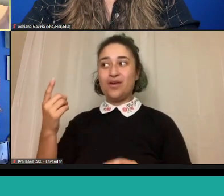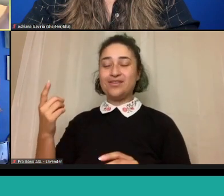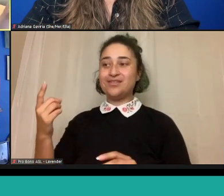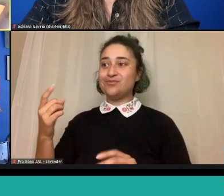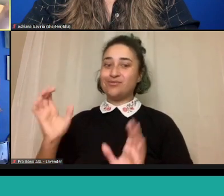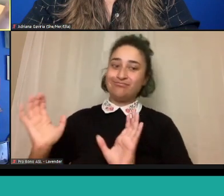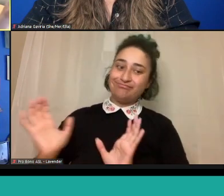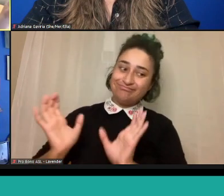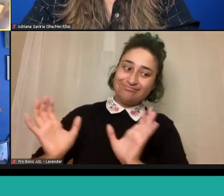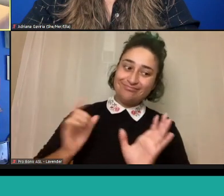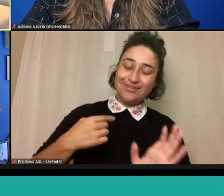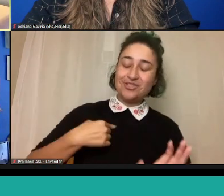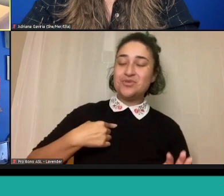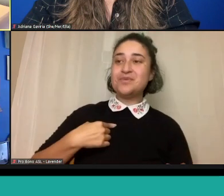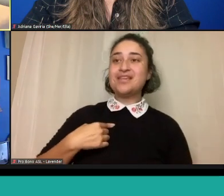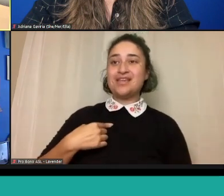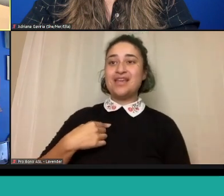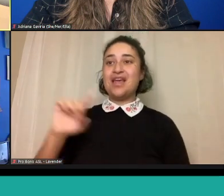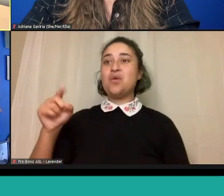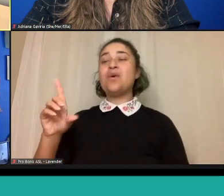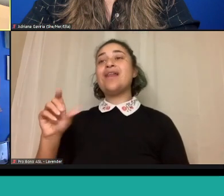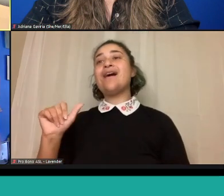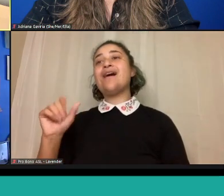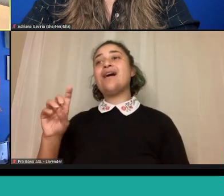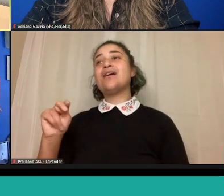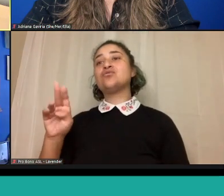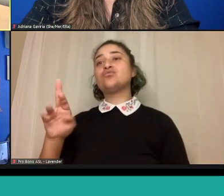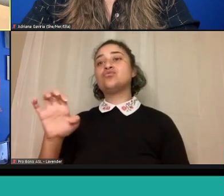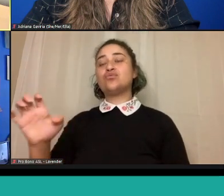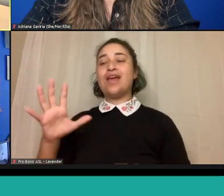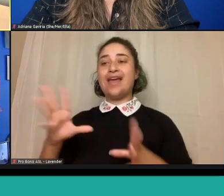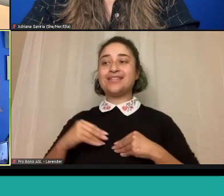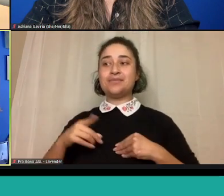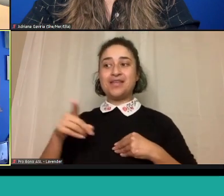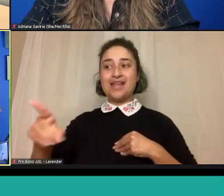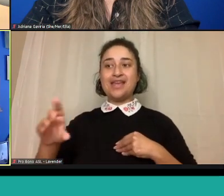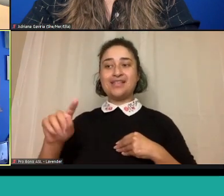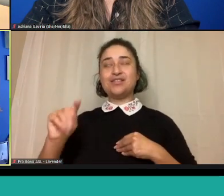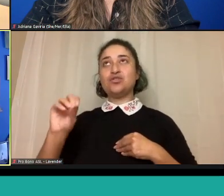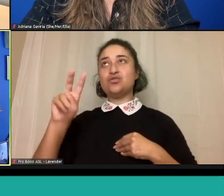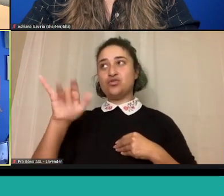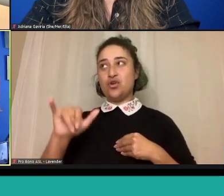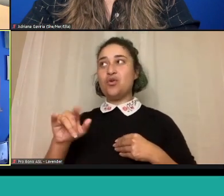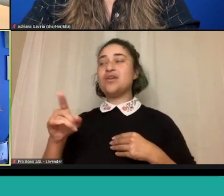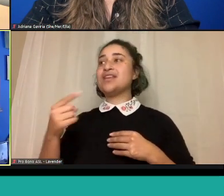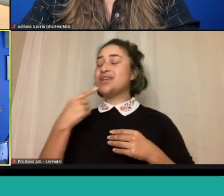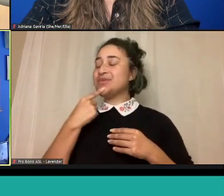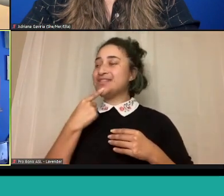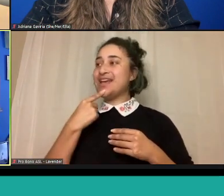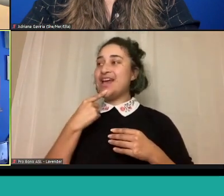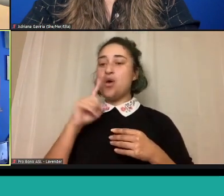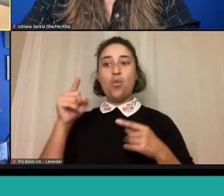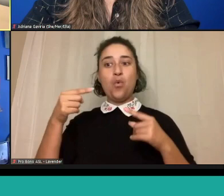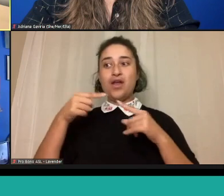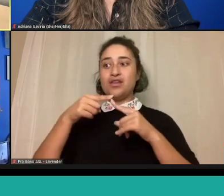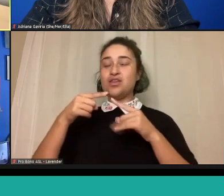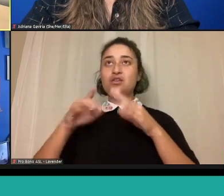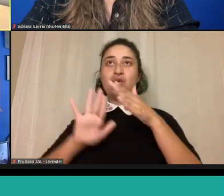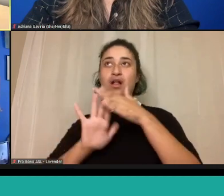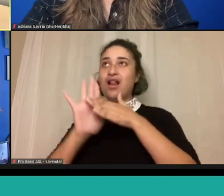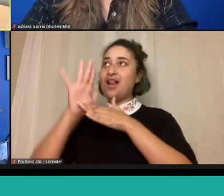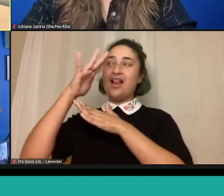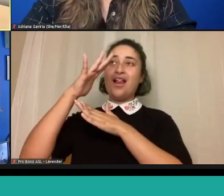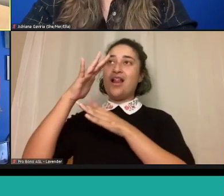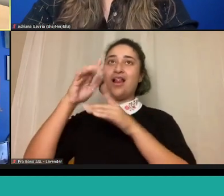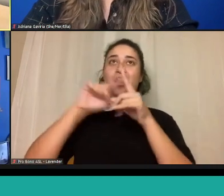Andre DeShields also, when he accepted his Tony, I think talked about, right? The bottom of the, you know, once you reach the peak, you're just at the